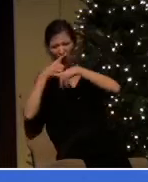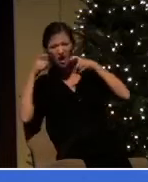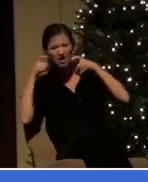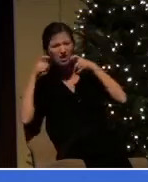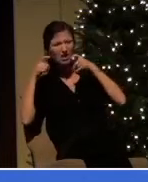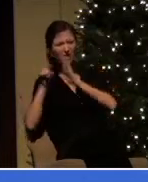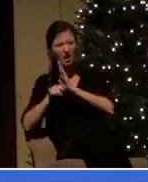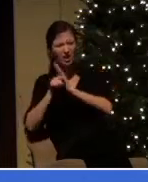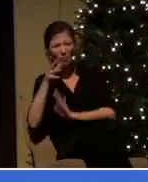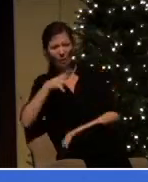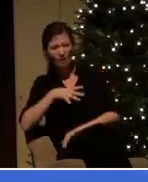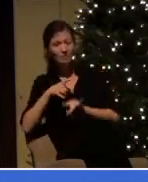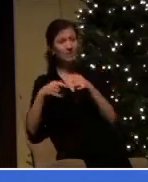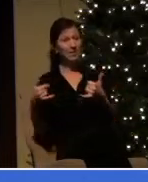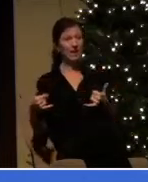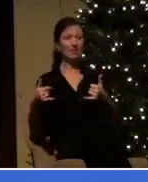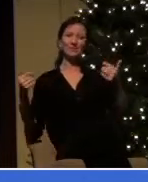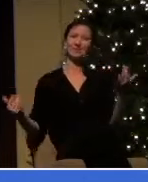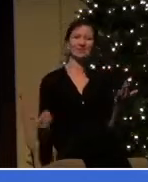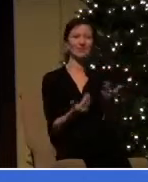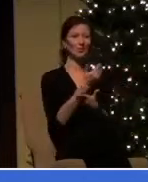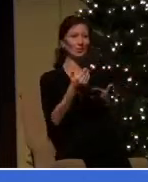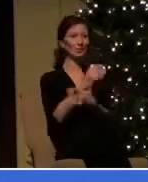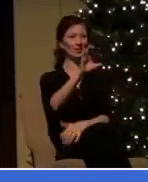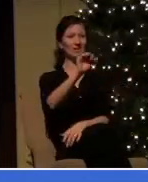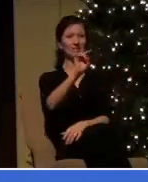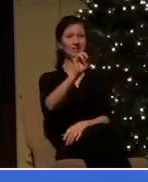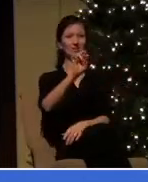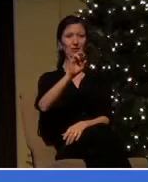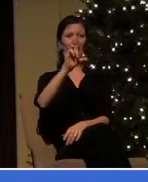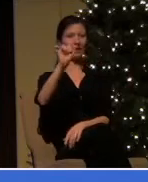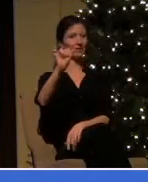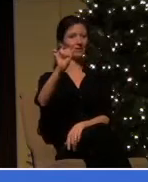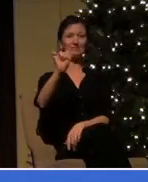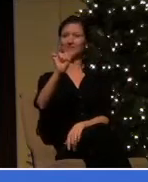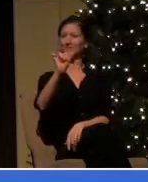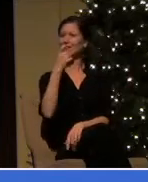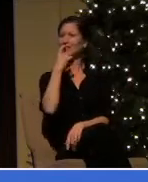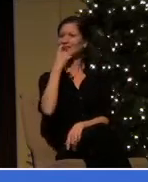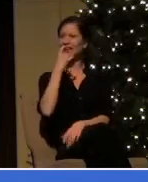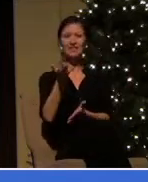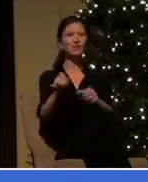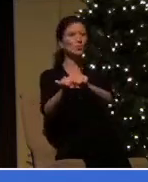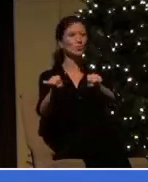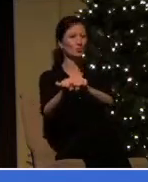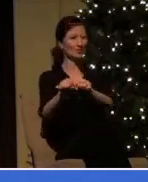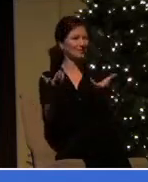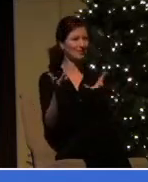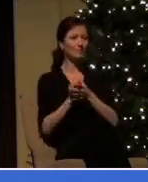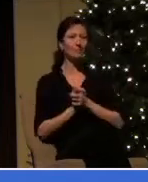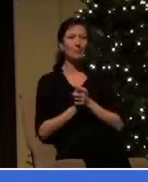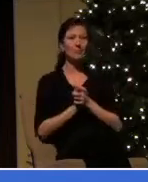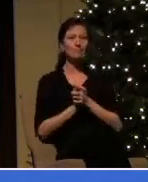woman. The next, she was Cinderella, wearing glass slippers. Her dance took a lifetime to learn and only a moment